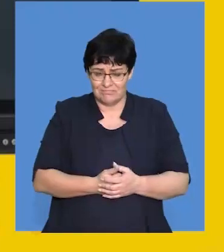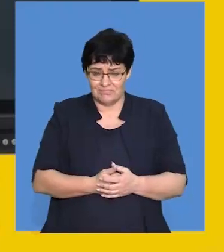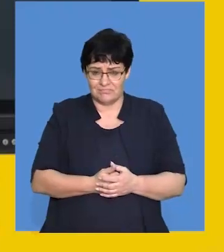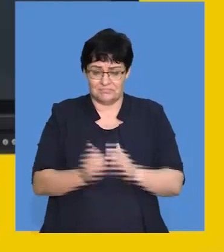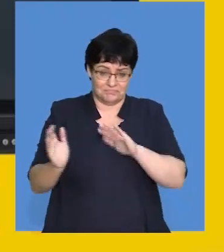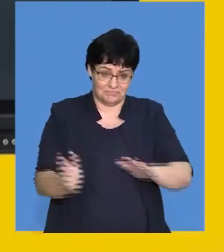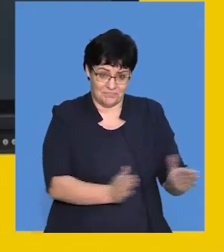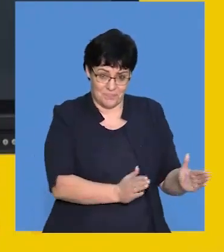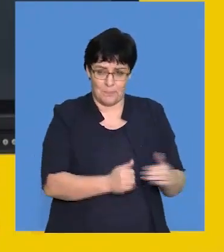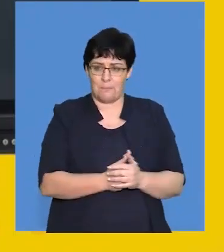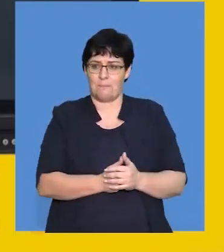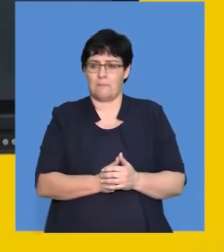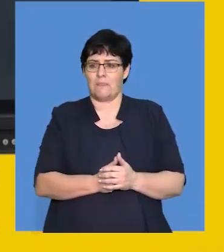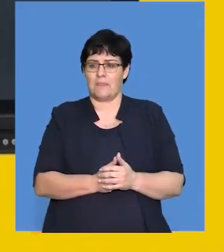next